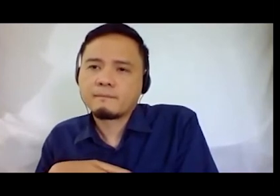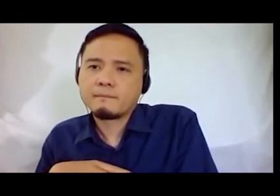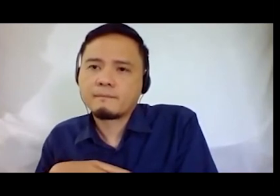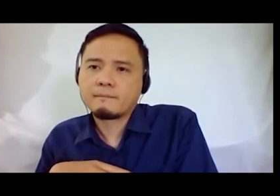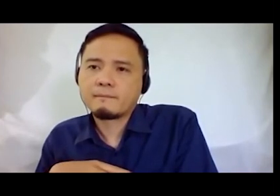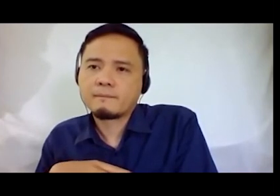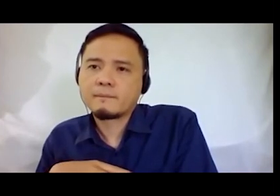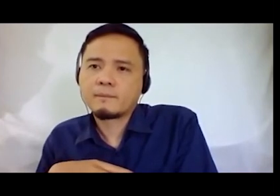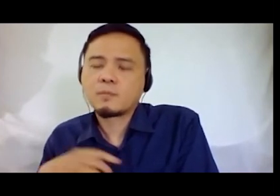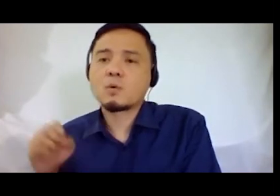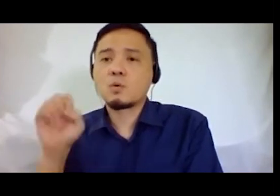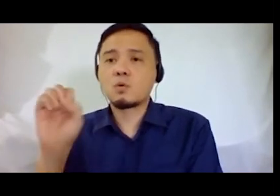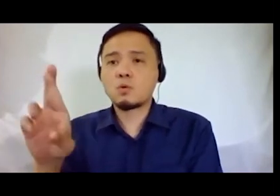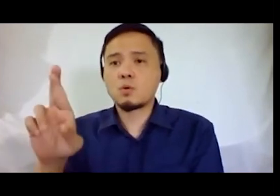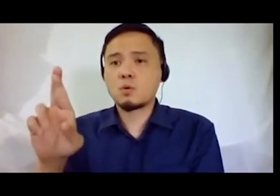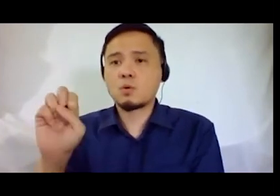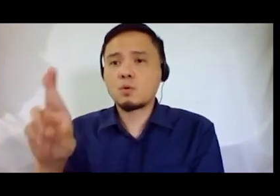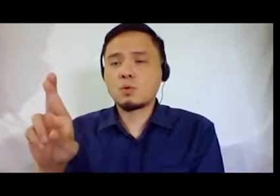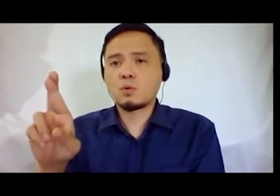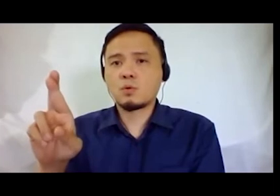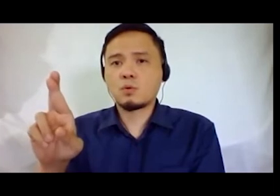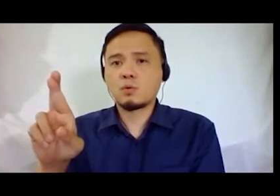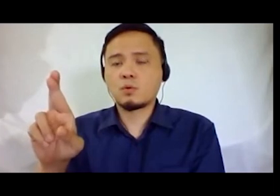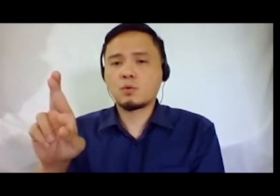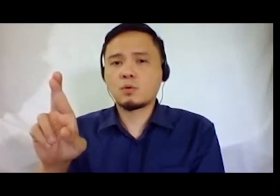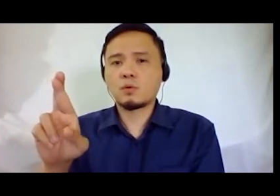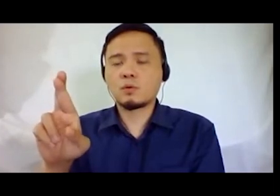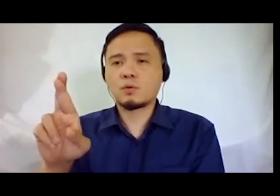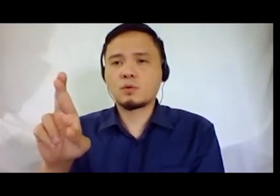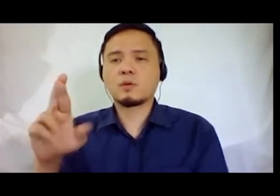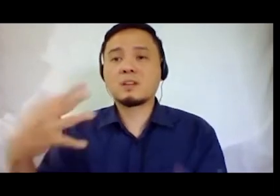Or maybe better to say son slash daughter.